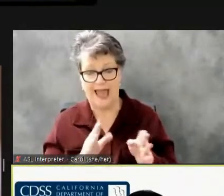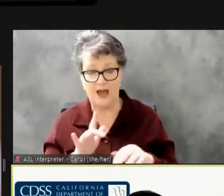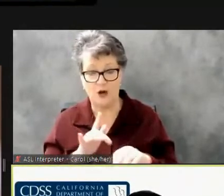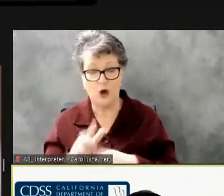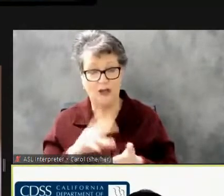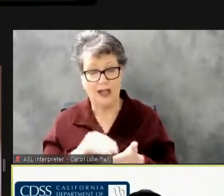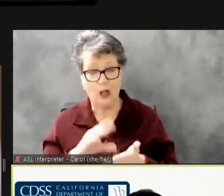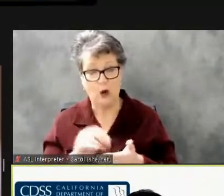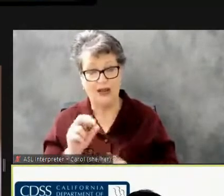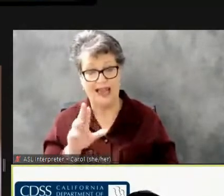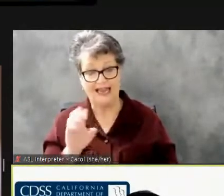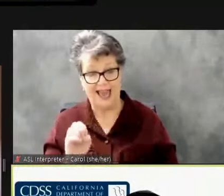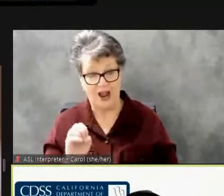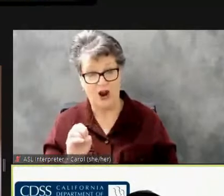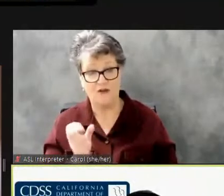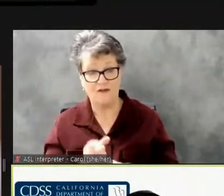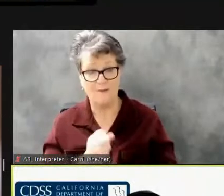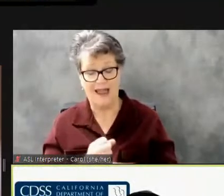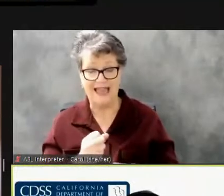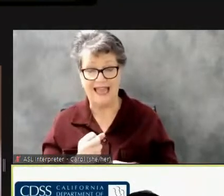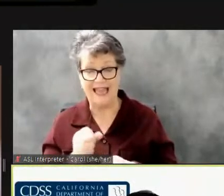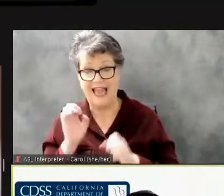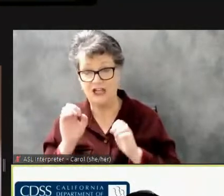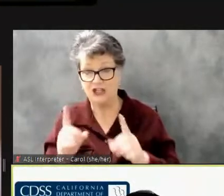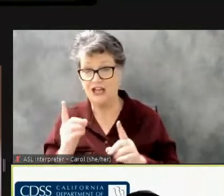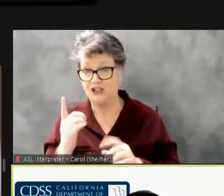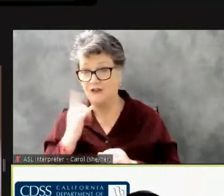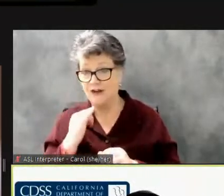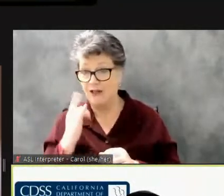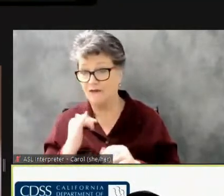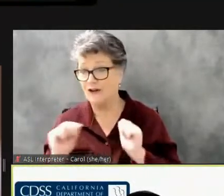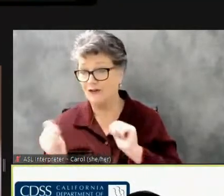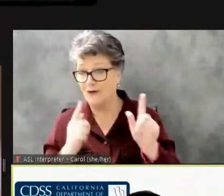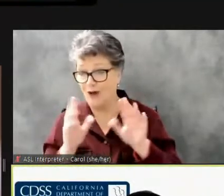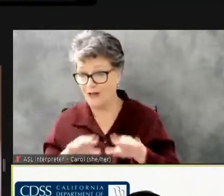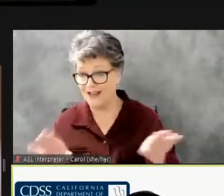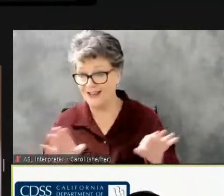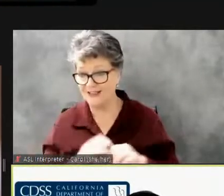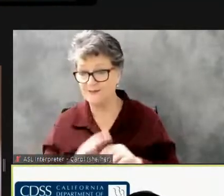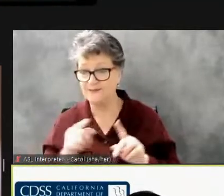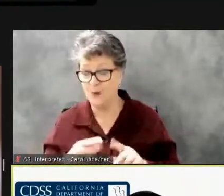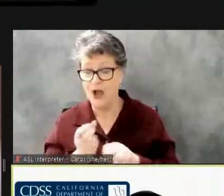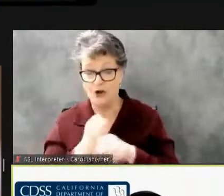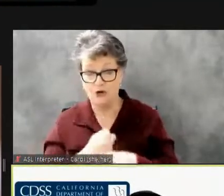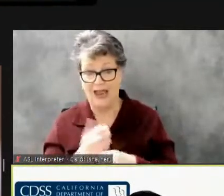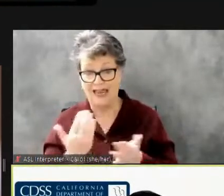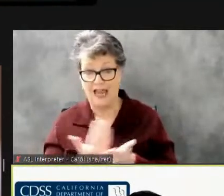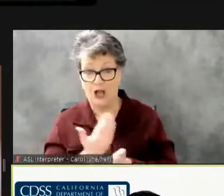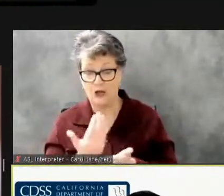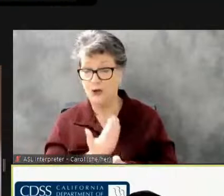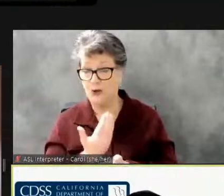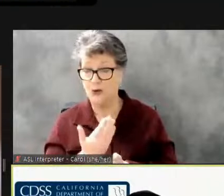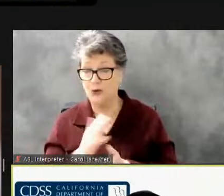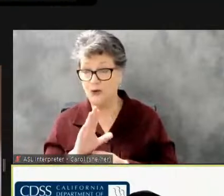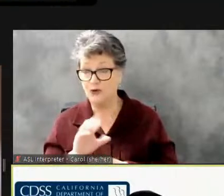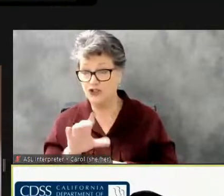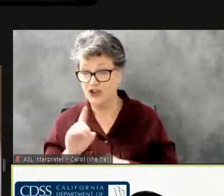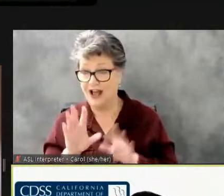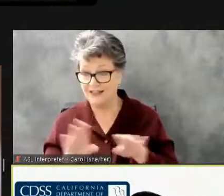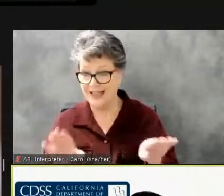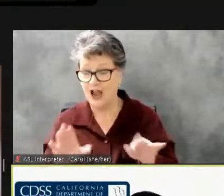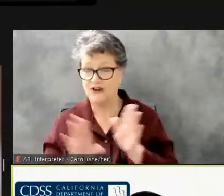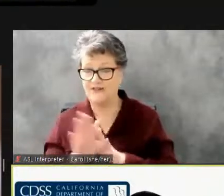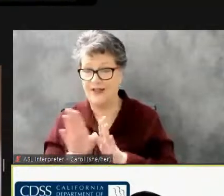California for All Kids, which chartered policies towards creating a new childcare and development